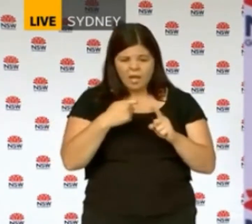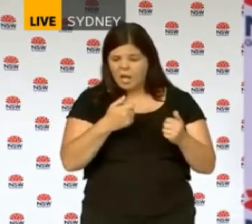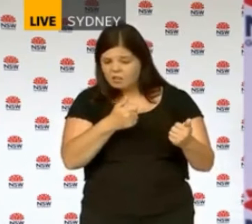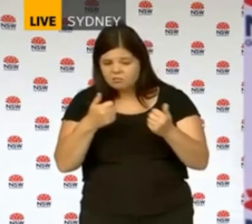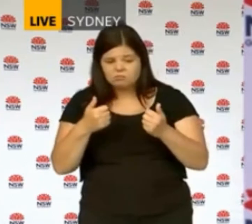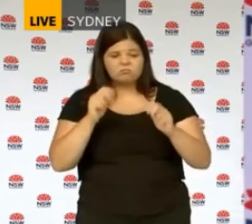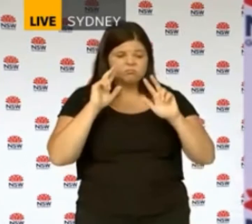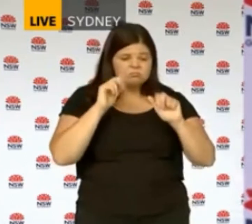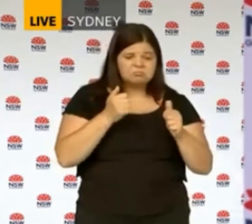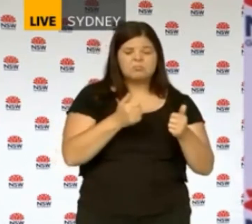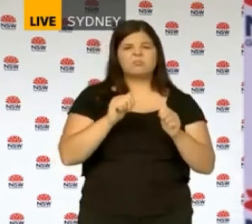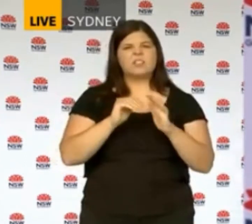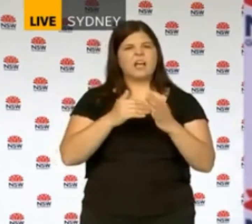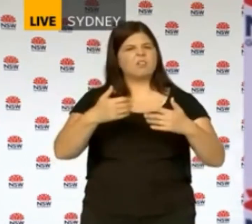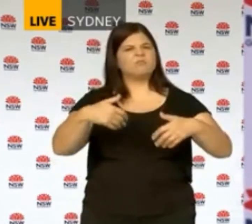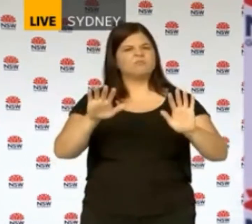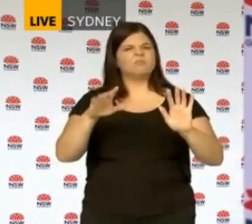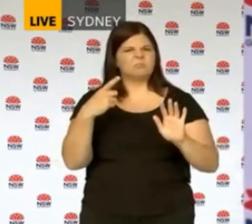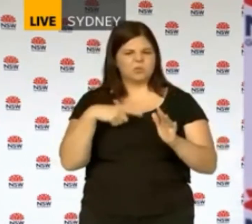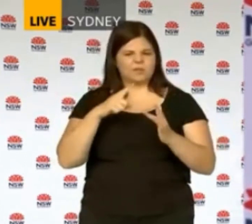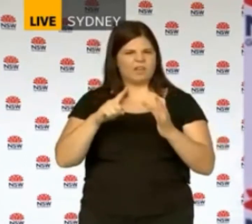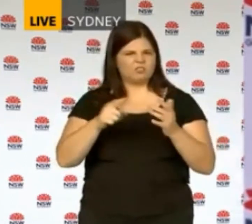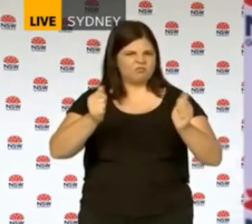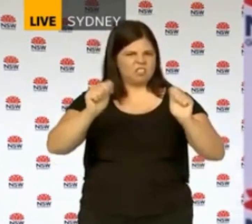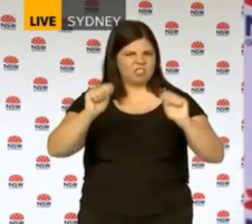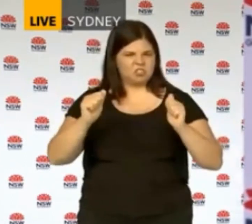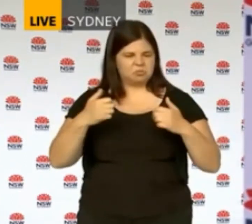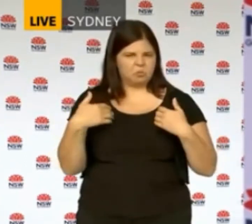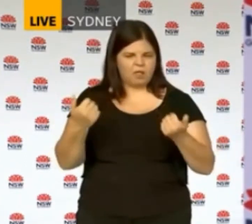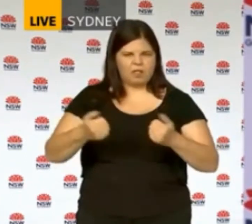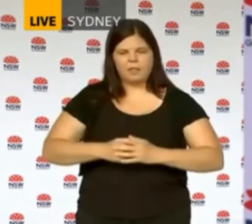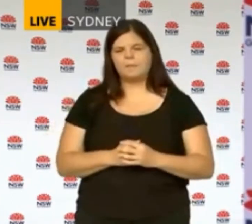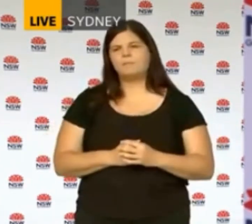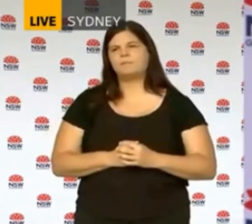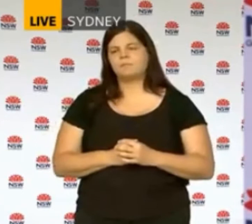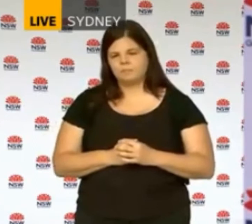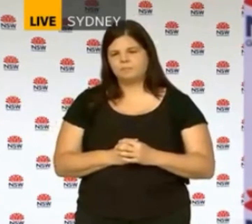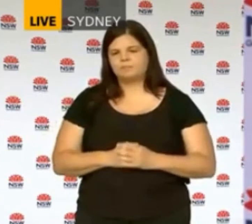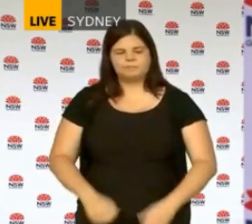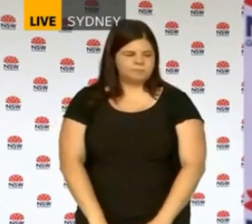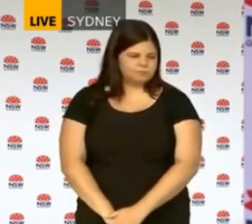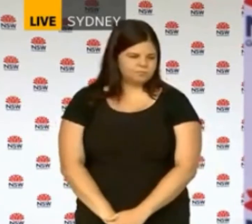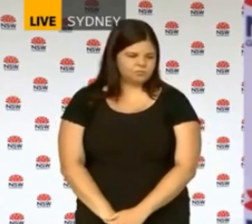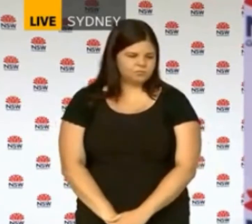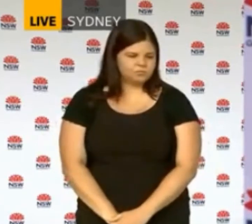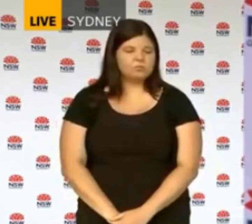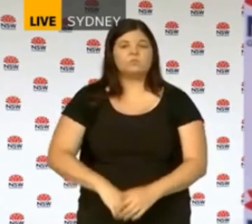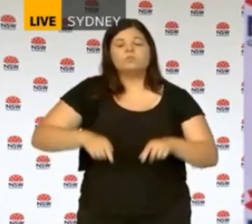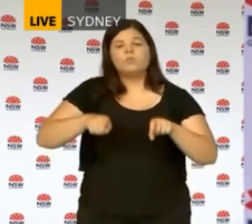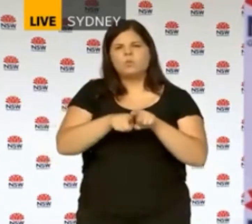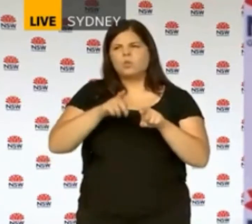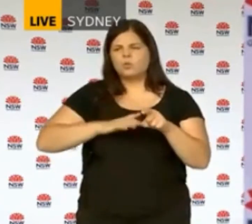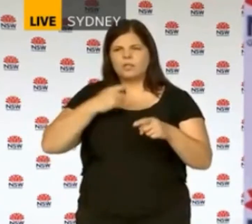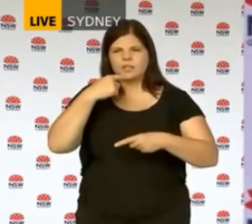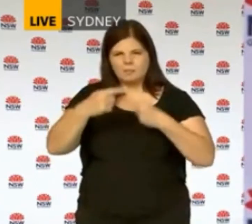clinically assessed as no longer infectious. The other update I'd like to just give is to reinforce the message